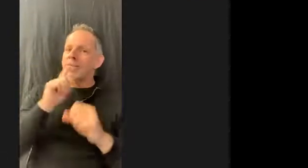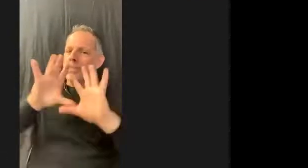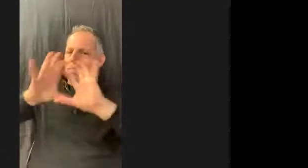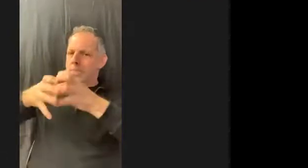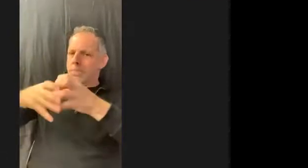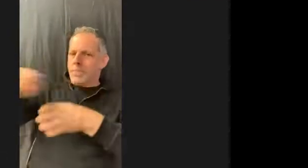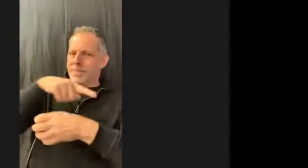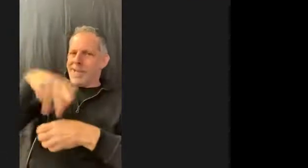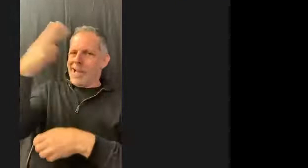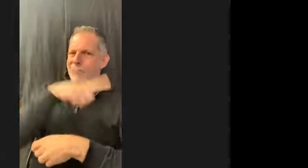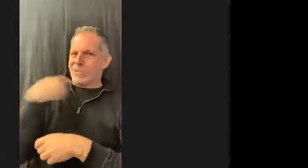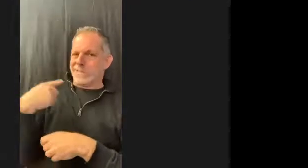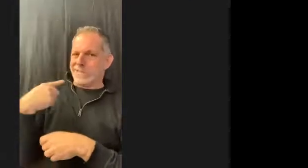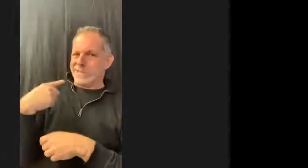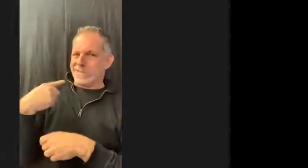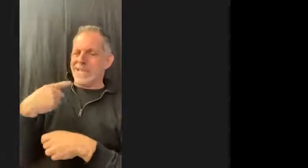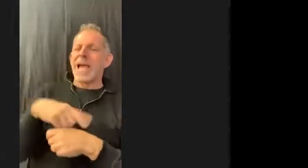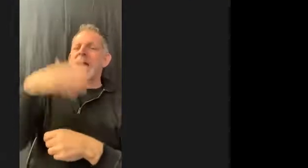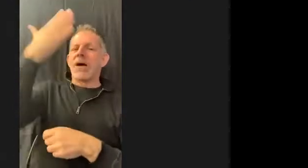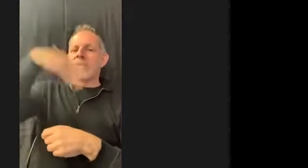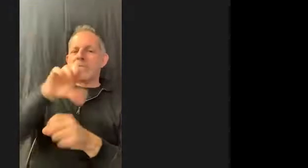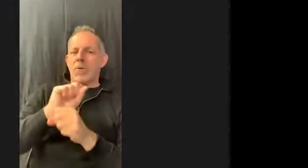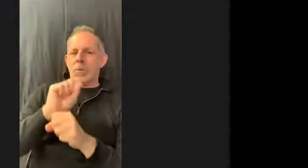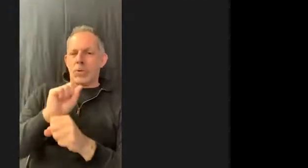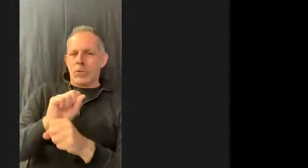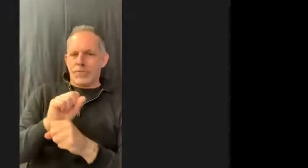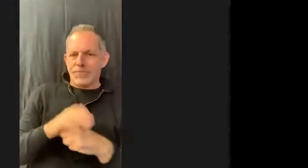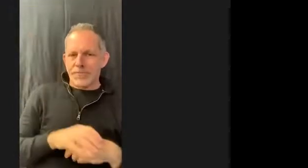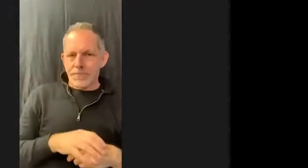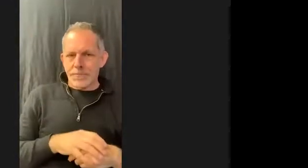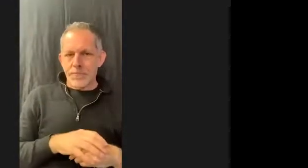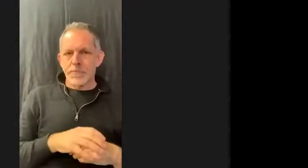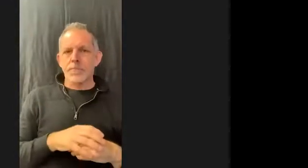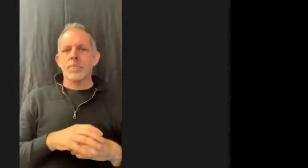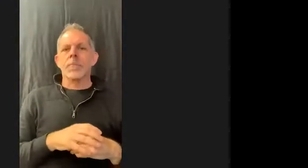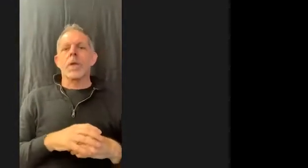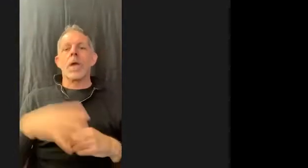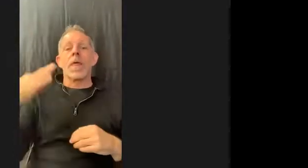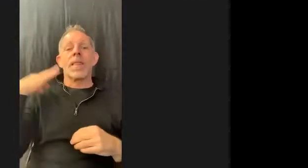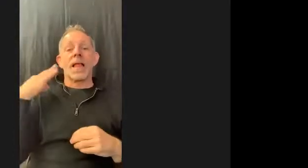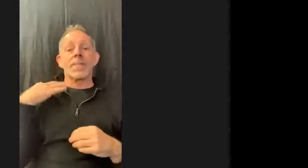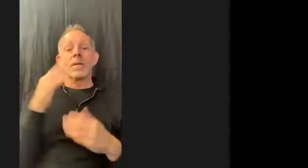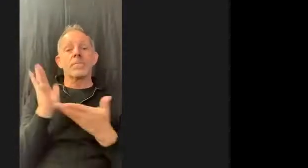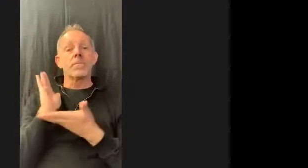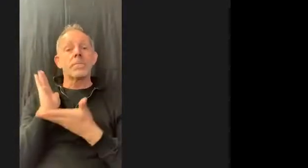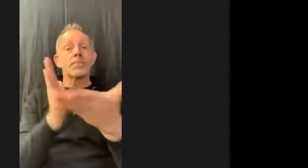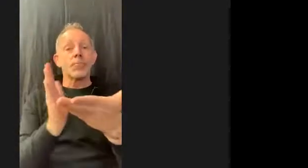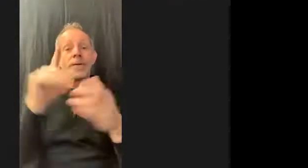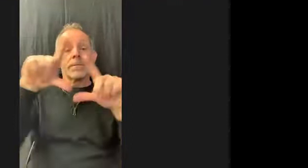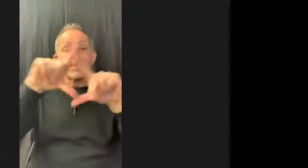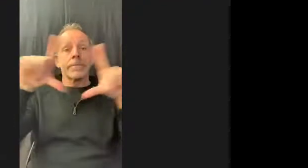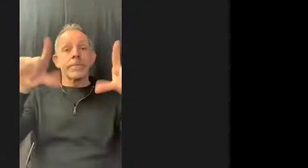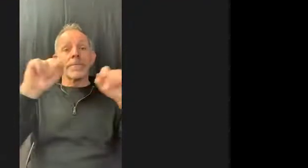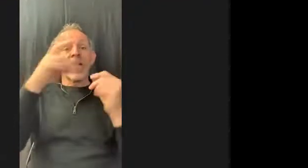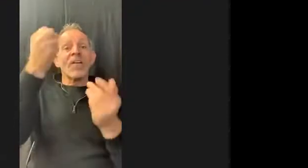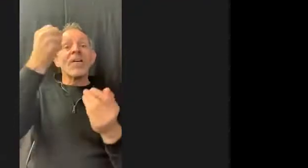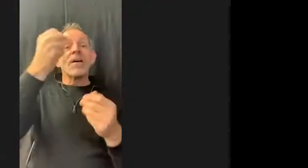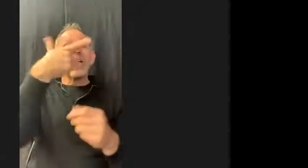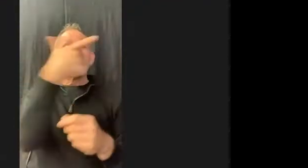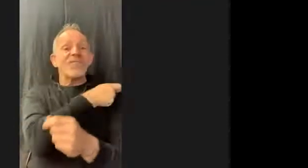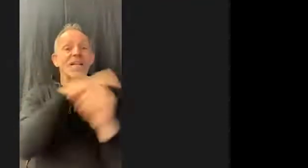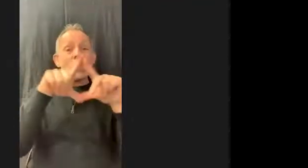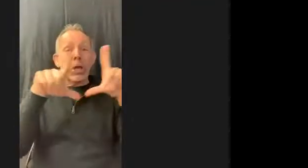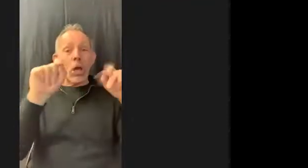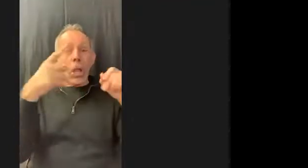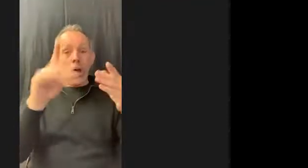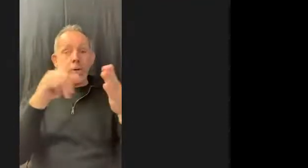eligibility is required if getting a booster. Bring your vaccine card or your MyIR, that's my immunization record,